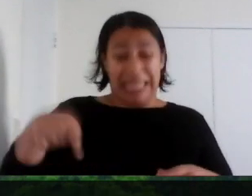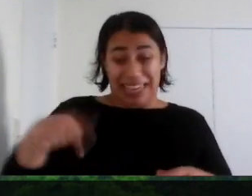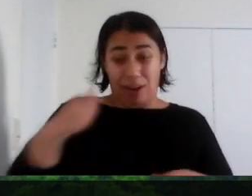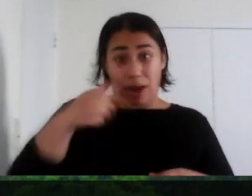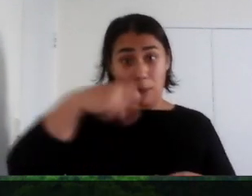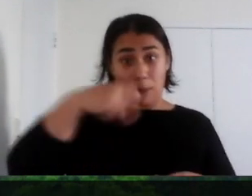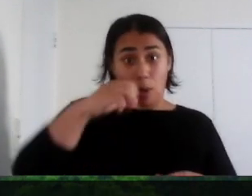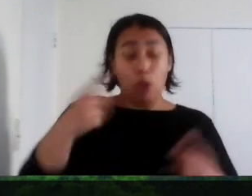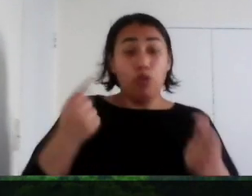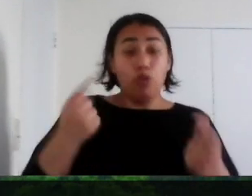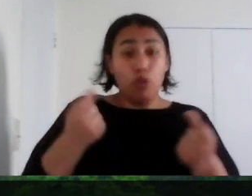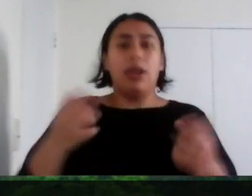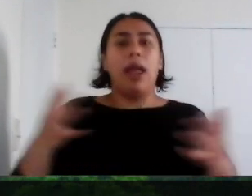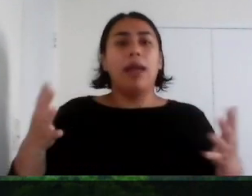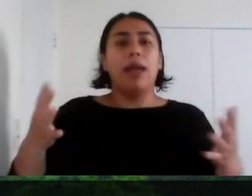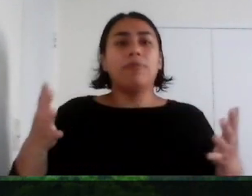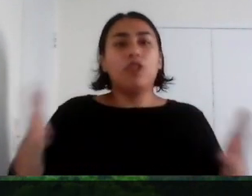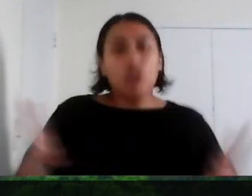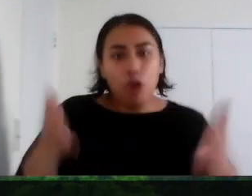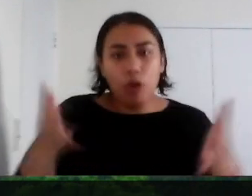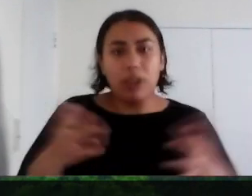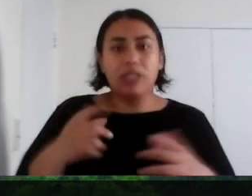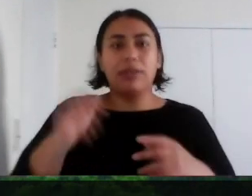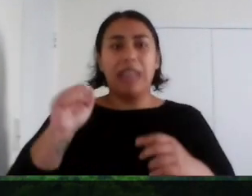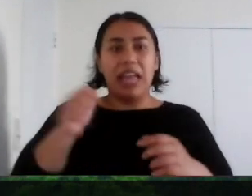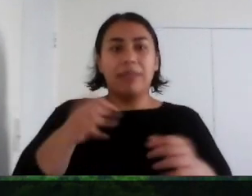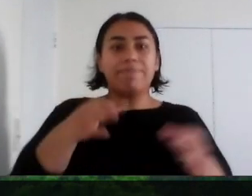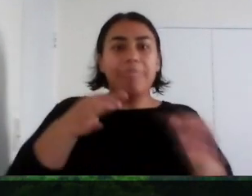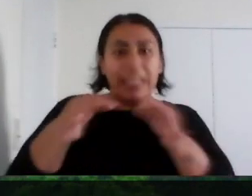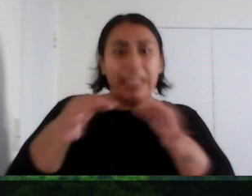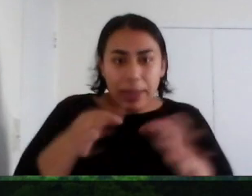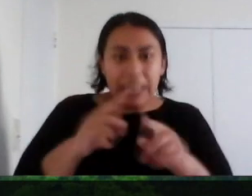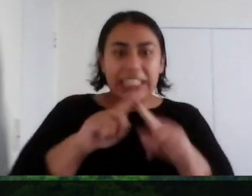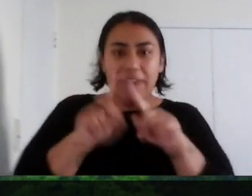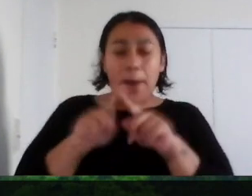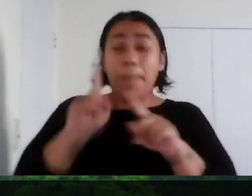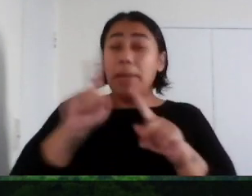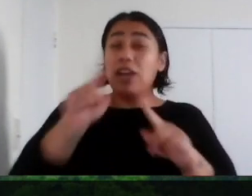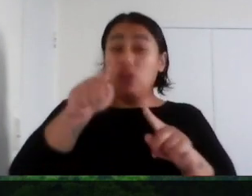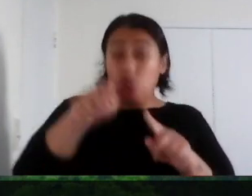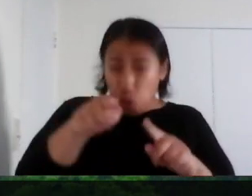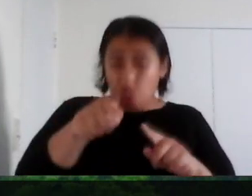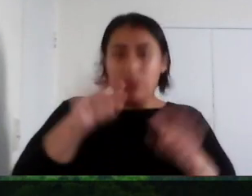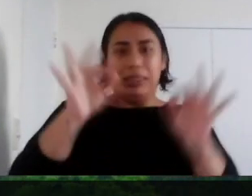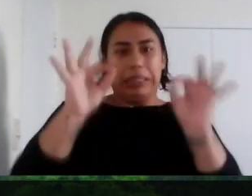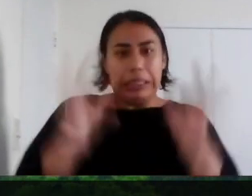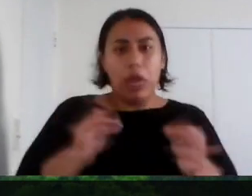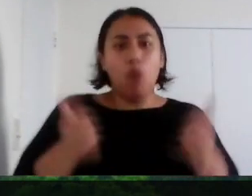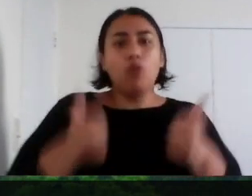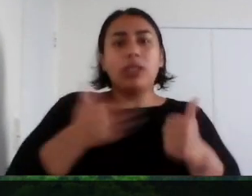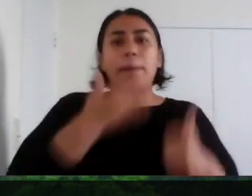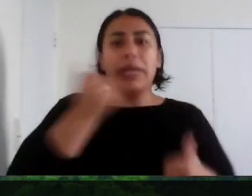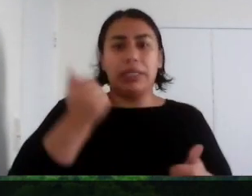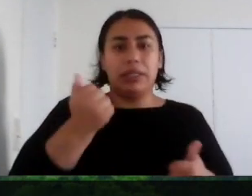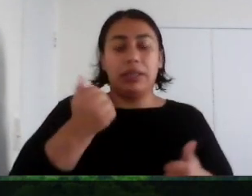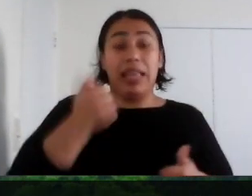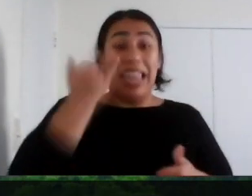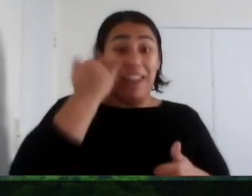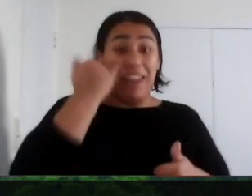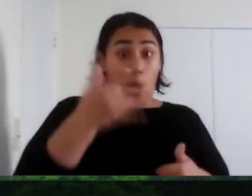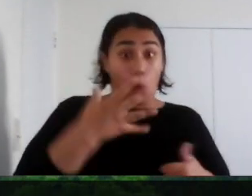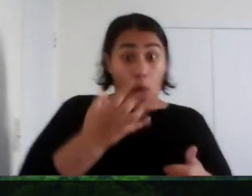do. Our job here is to provide guidance, and the doctor is there to provide more guidance and medical